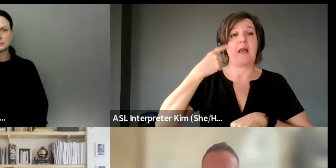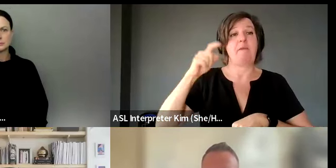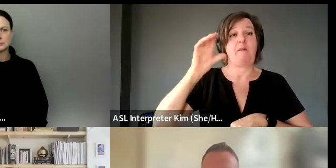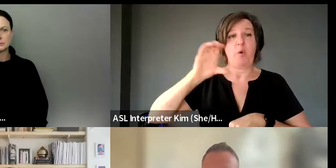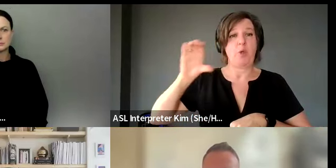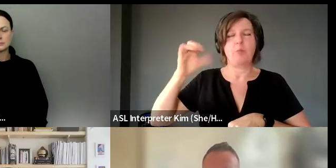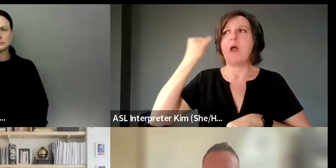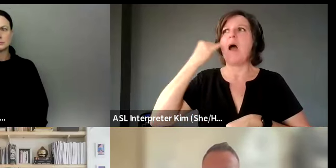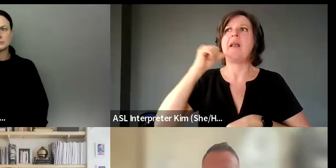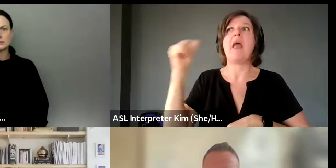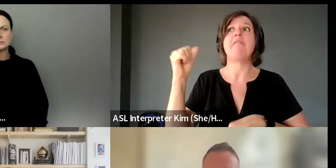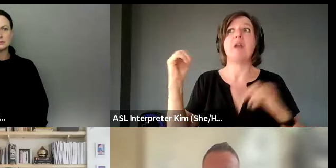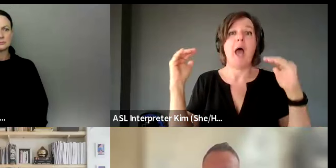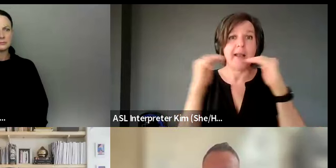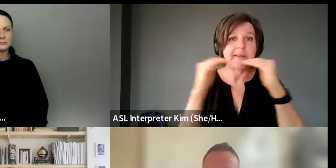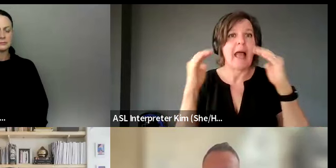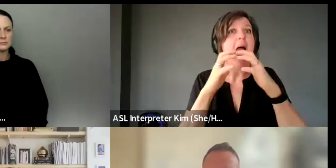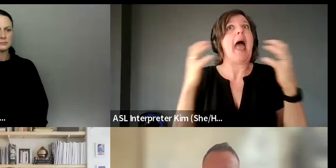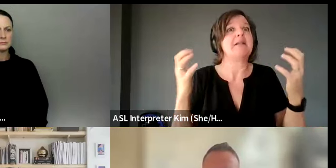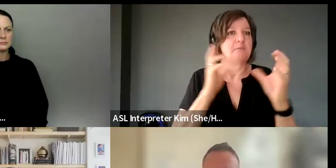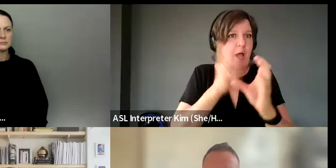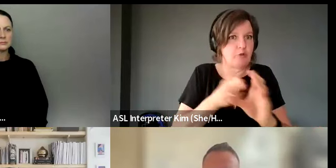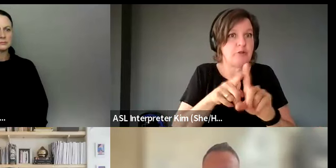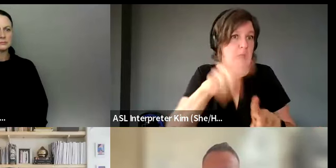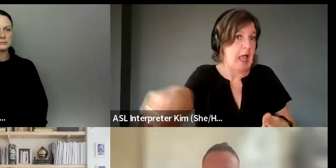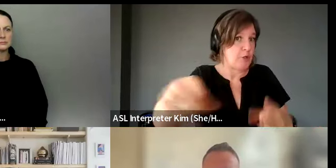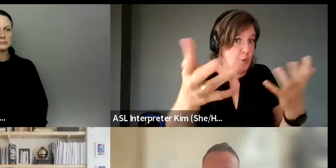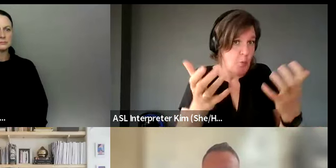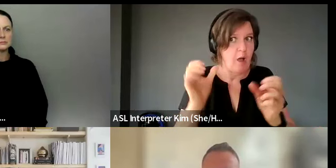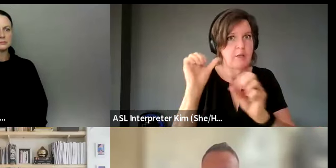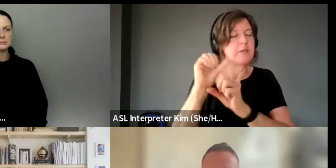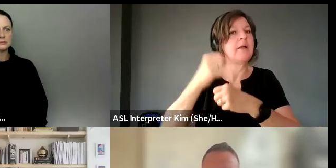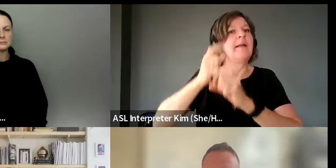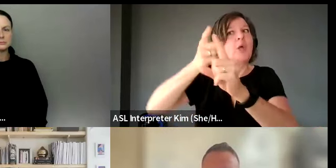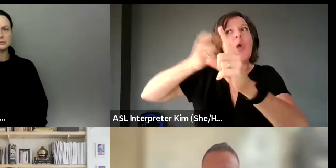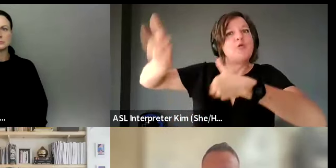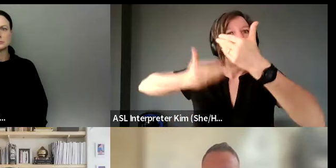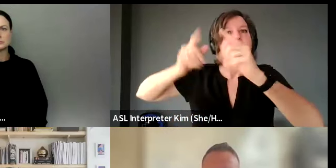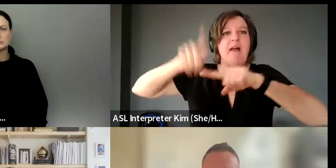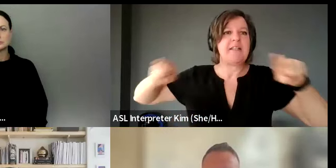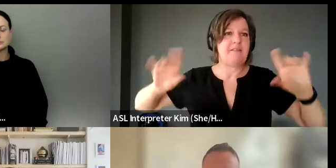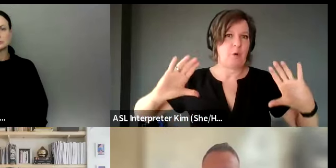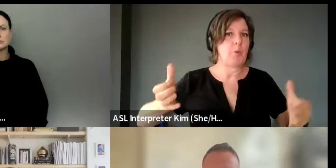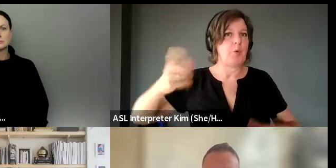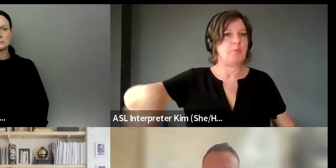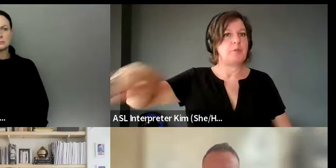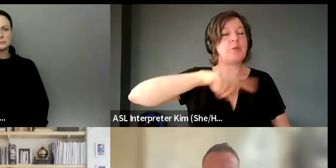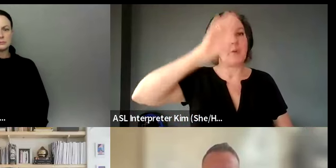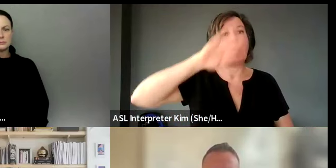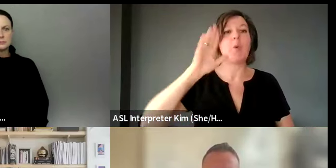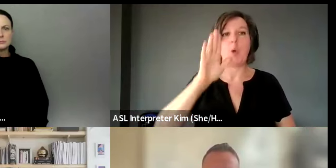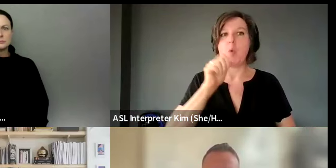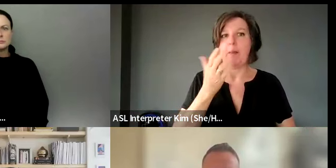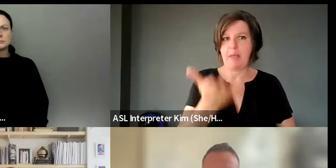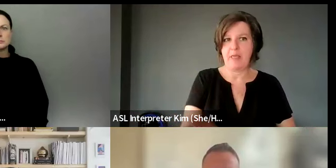much participation, you could make a goal of inviting different groups that you know will be there. I know there's a lot